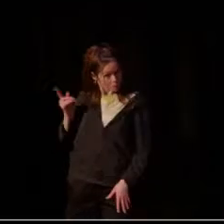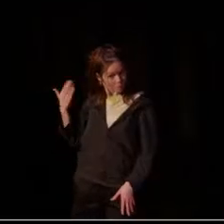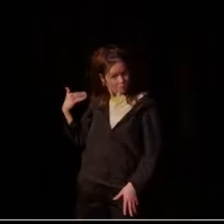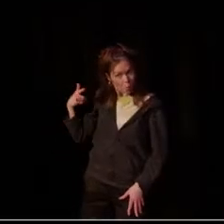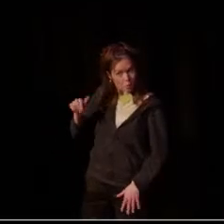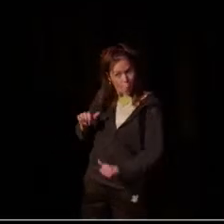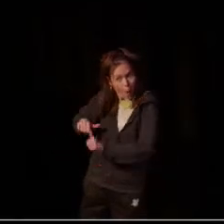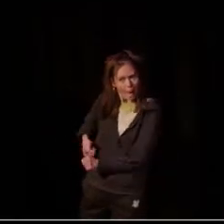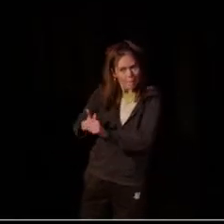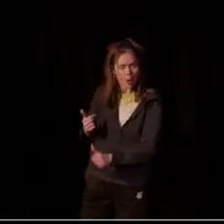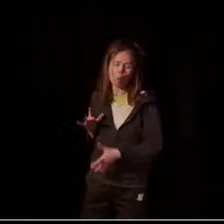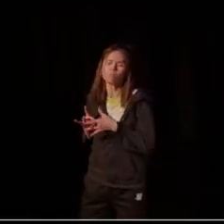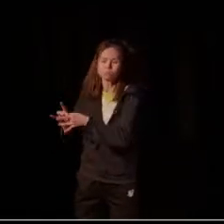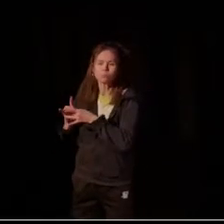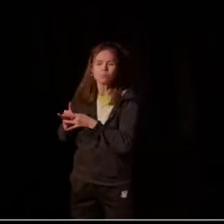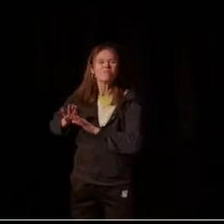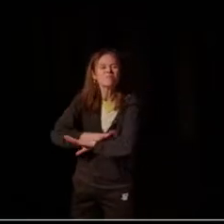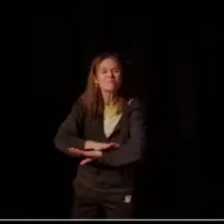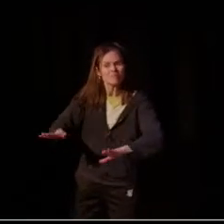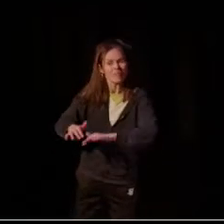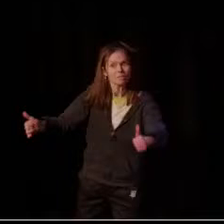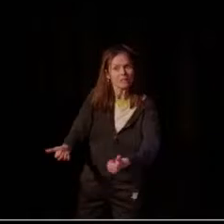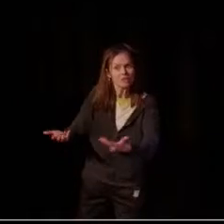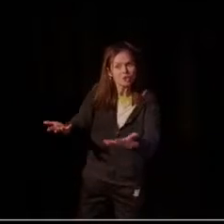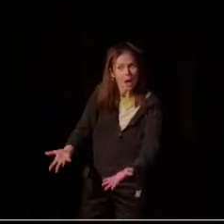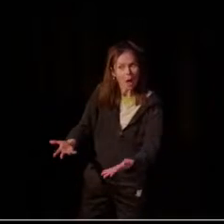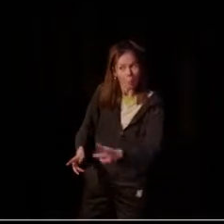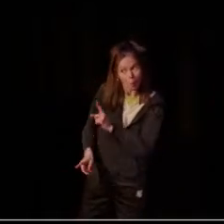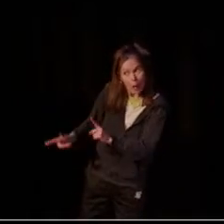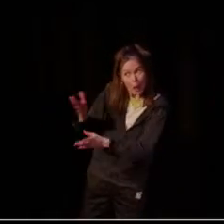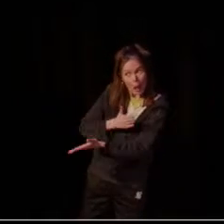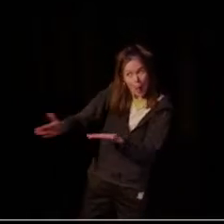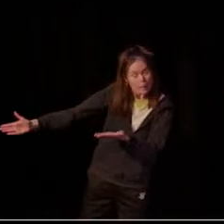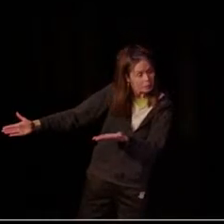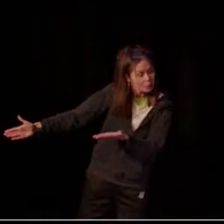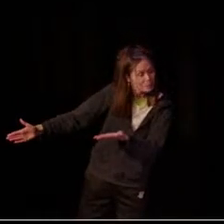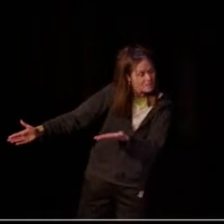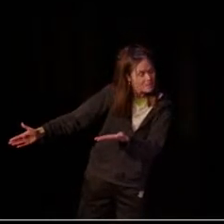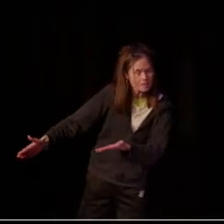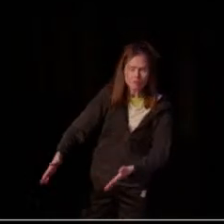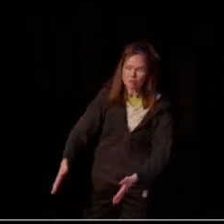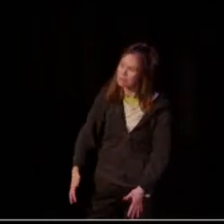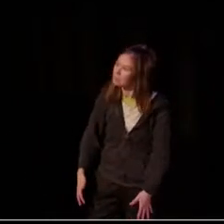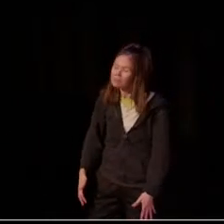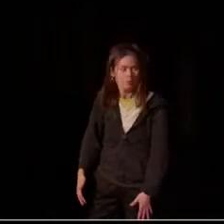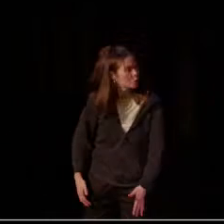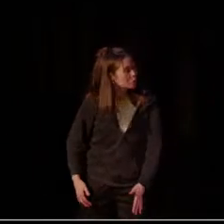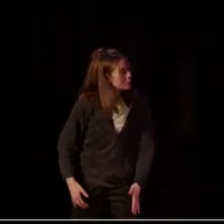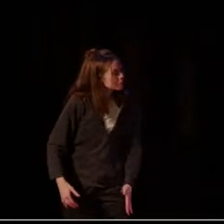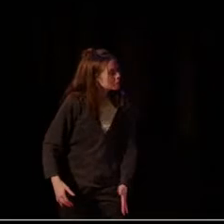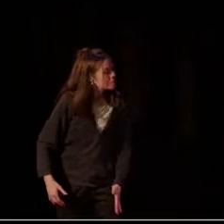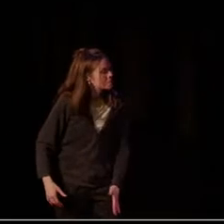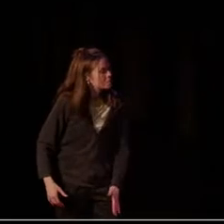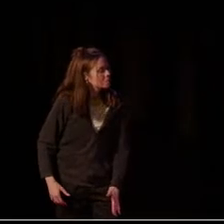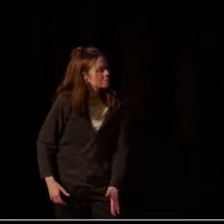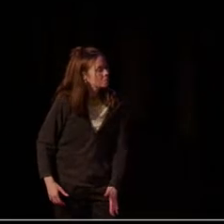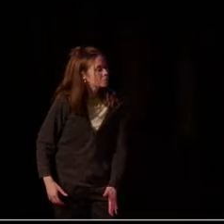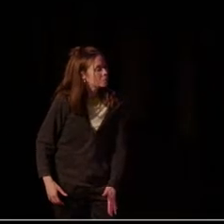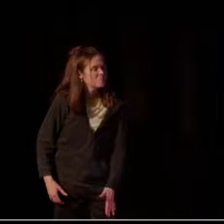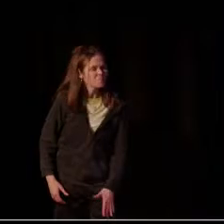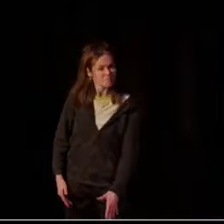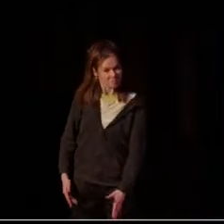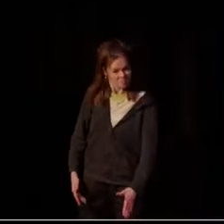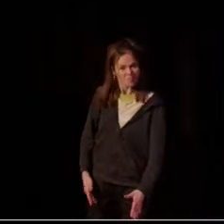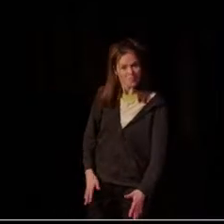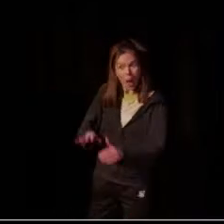very thought of my revenge that way recoils upon me. He himself is too mighty. So, in the shade of his allegiance,